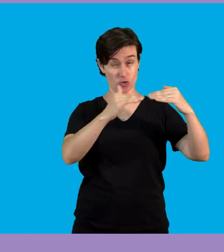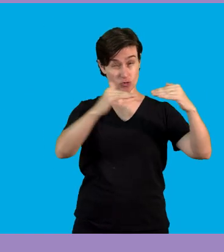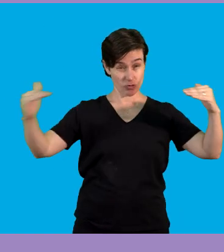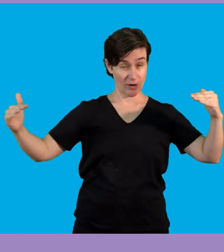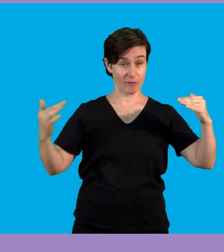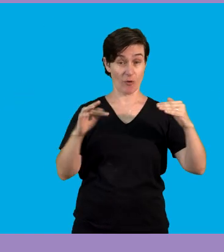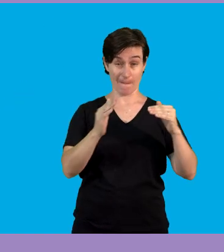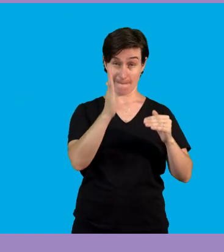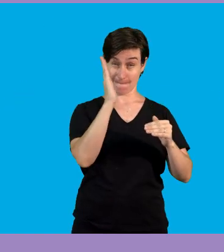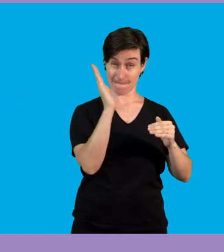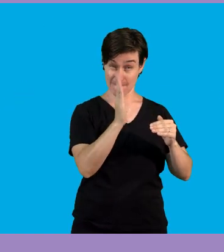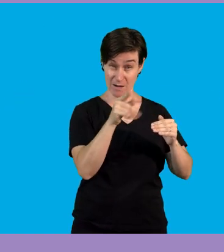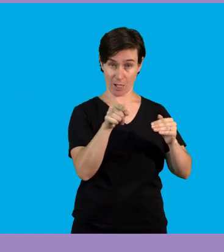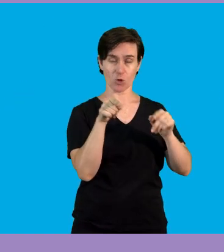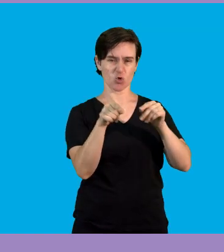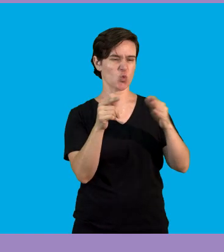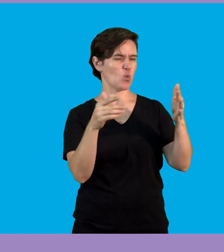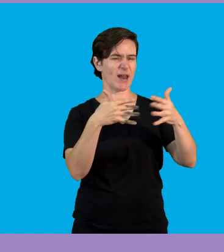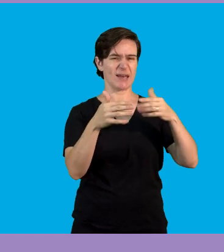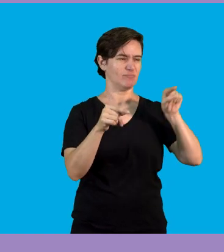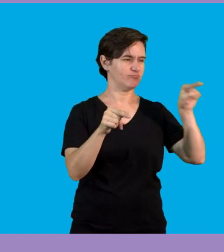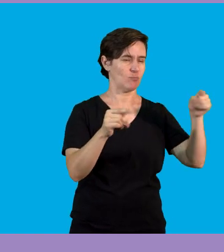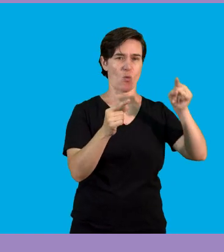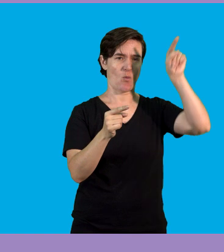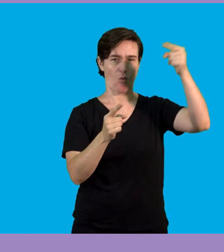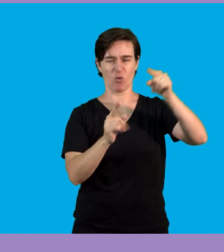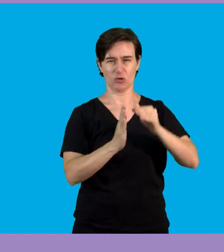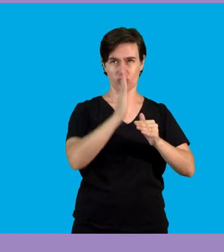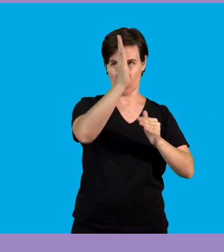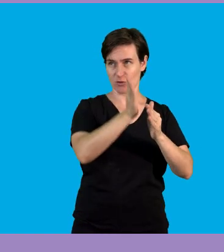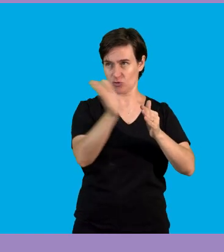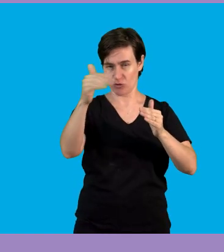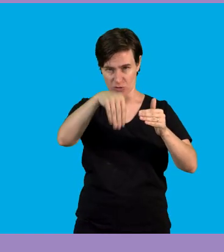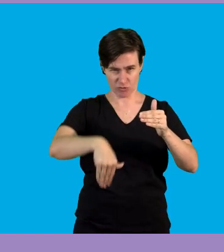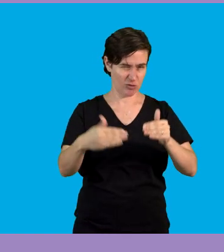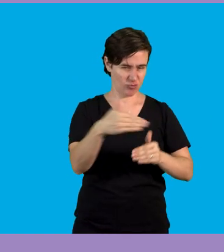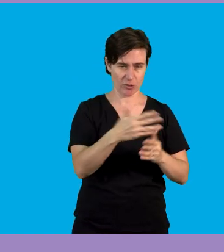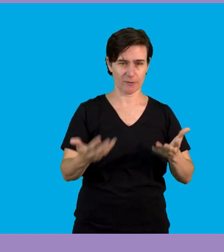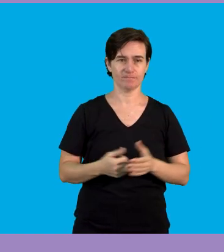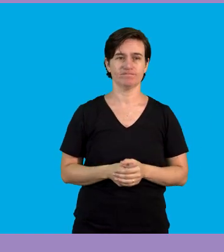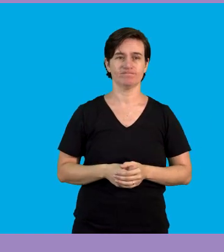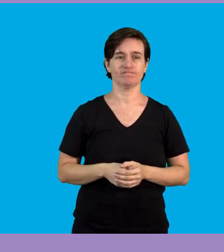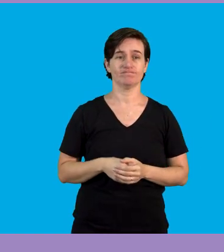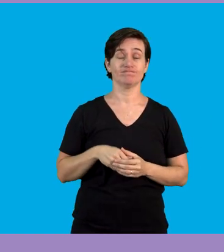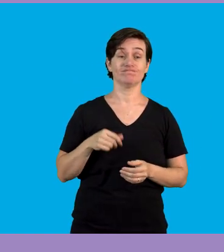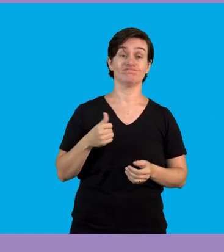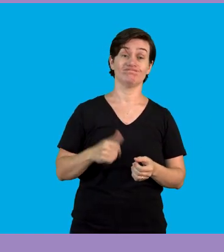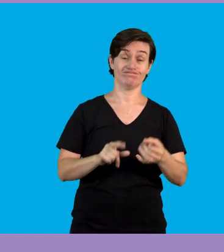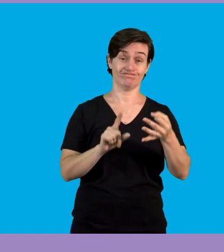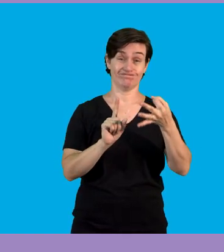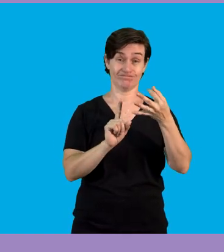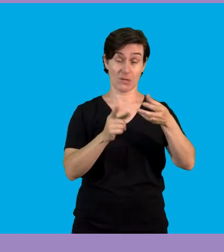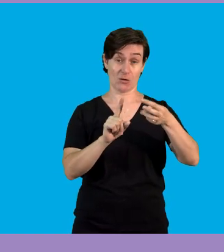a point on the circle. Then we have bases, which is the top and the bottom